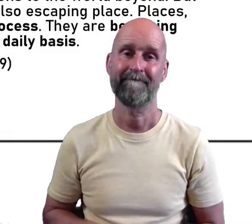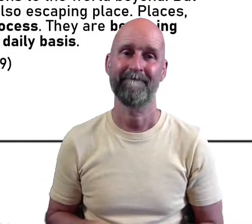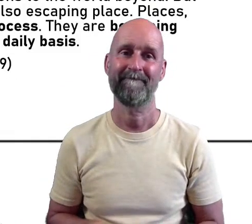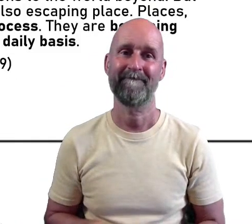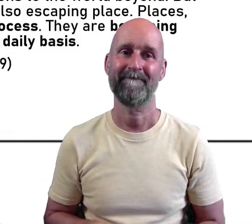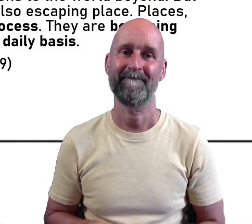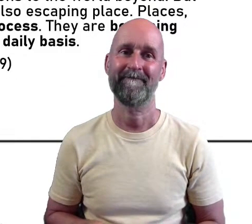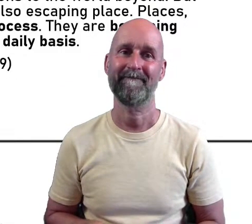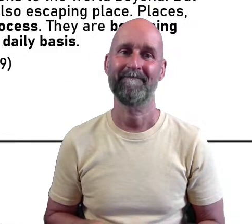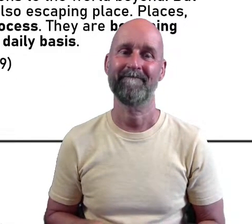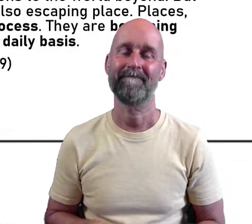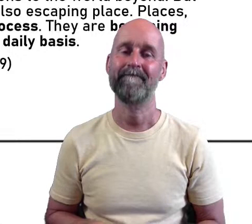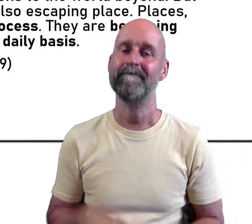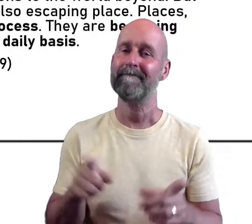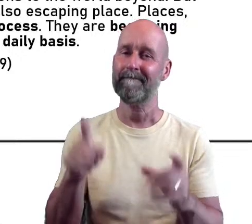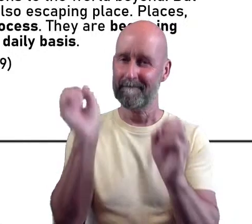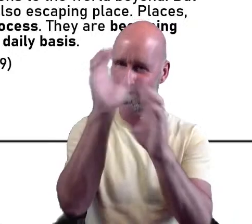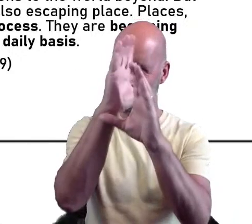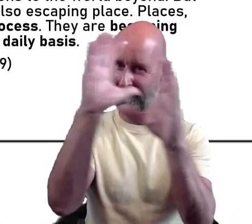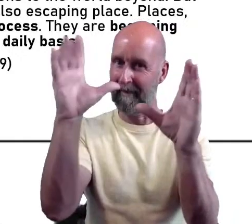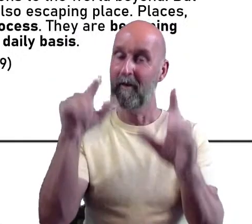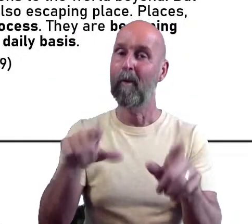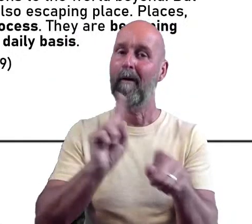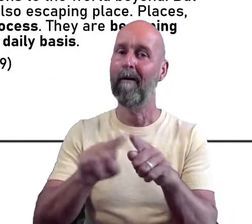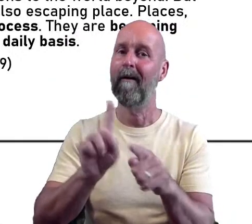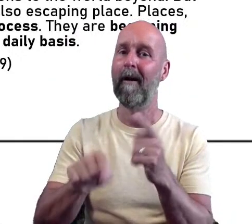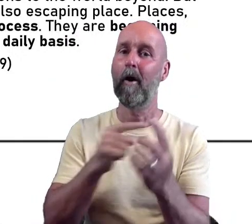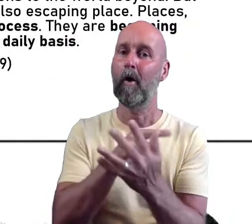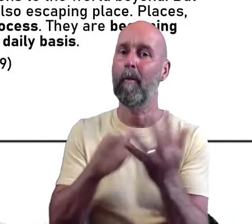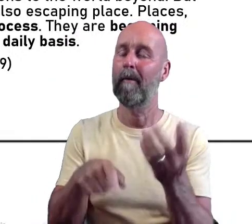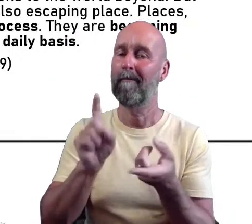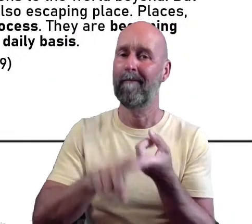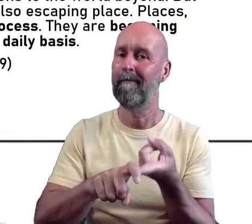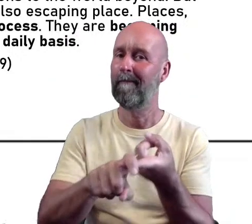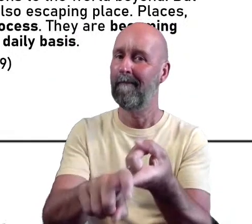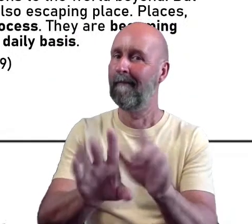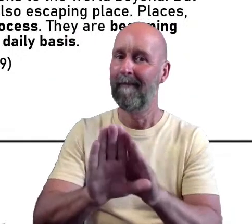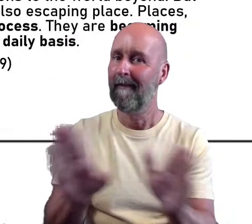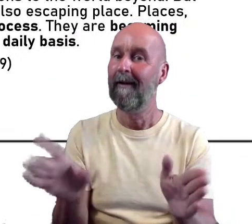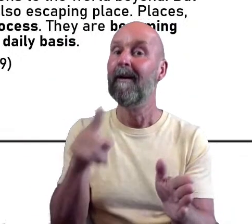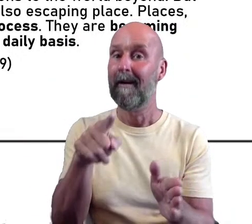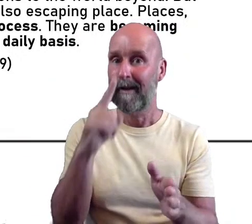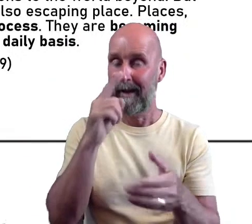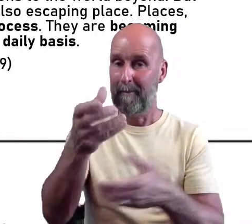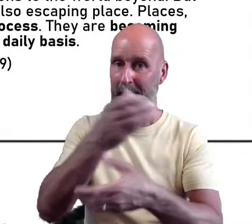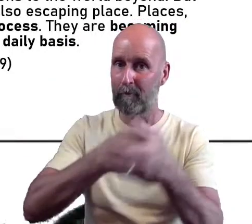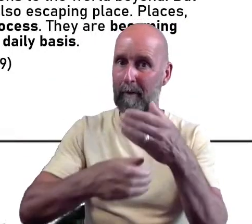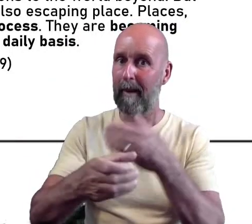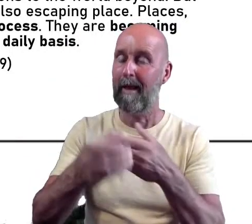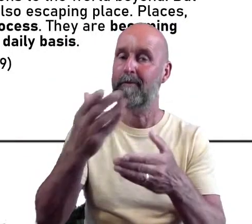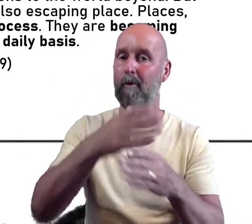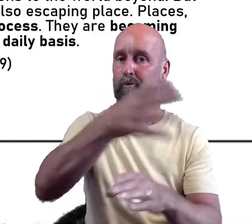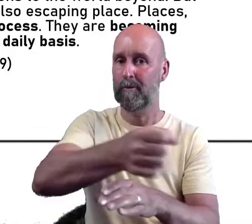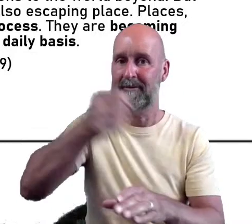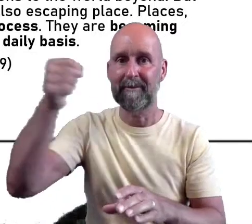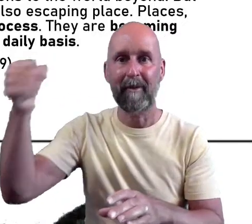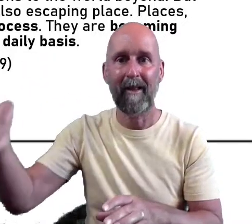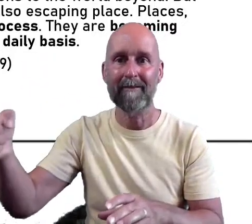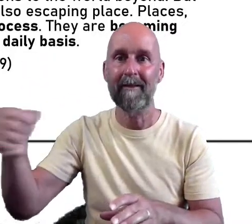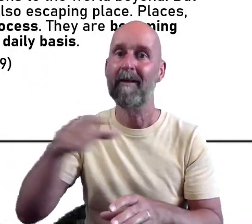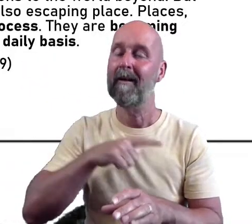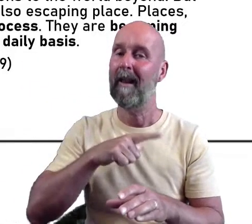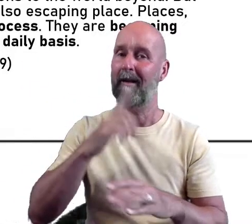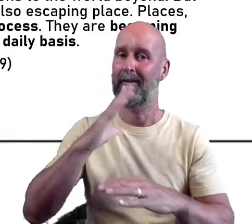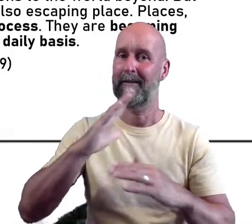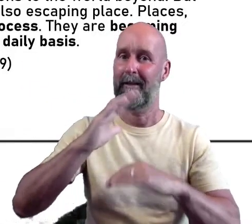And we get the idea that it's made up of components that aren't stable or fixed. These things can be replaced and displaced. It's this idea of like an assemblage. It's a